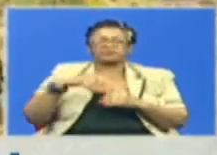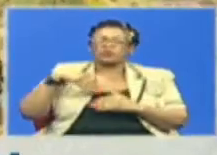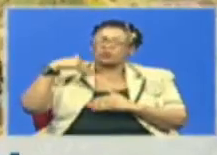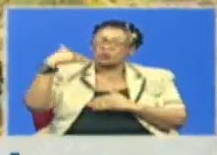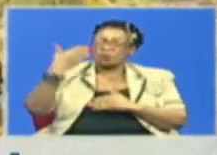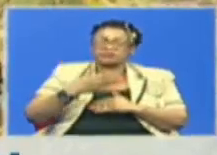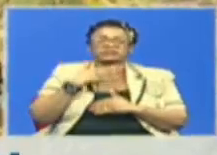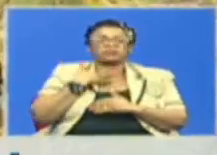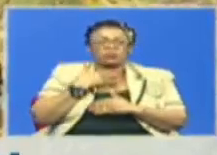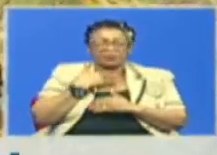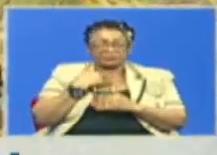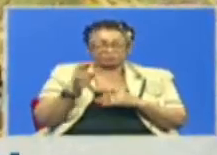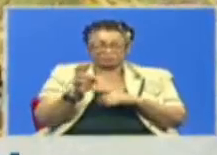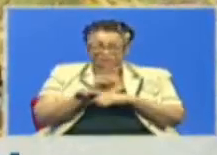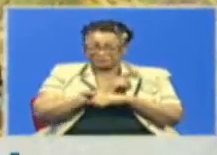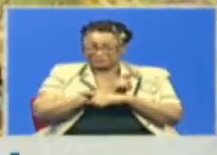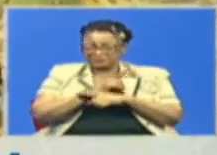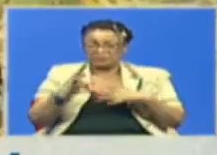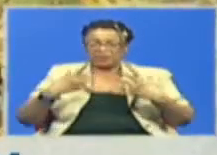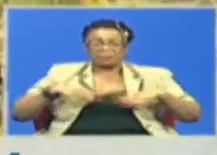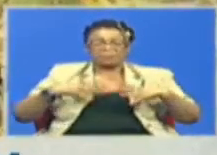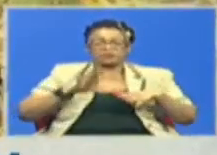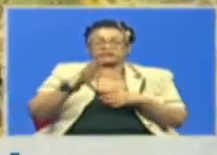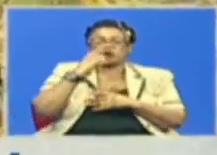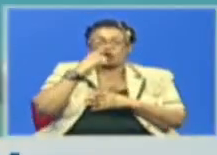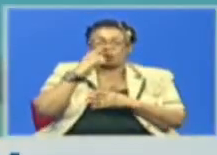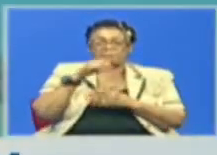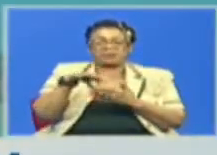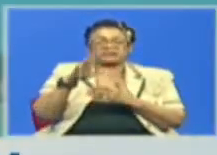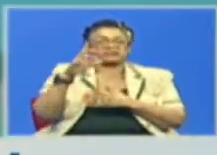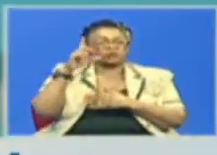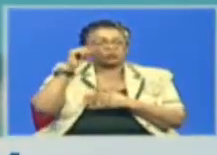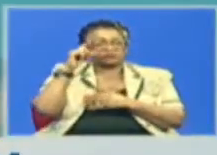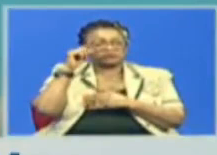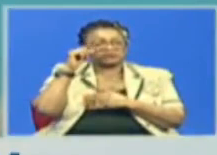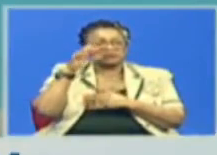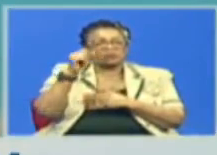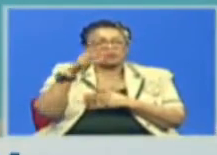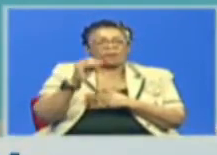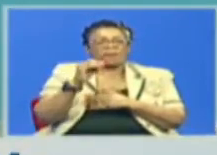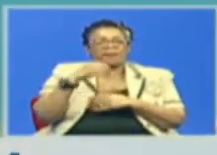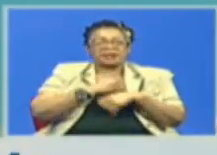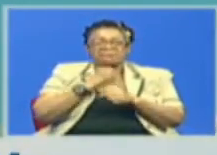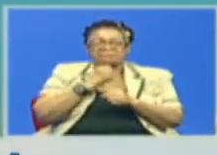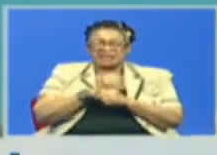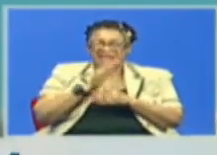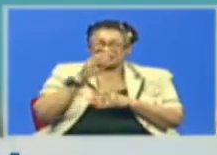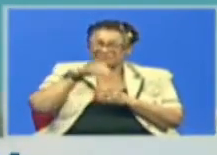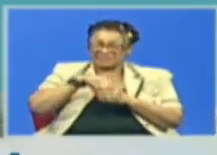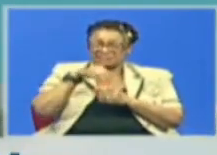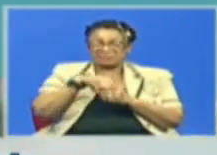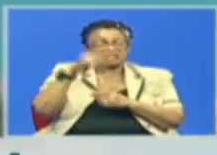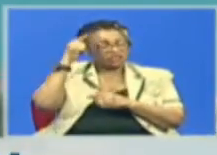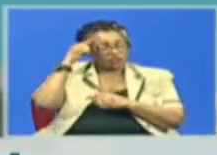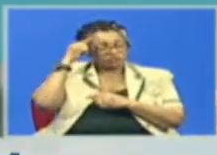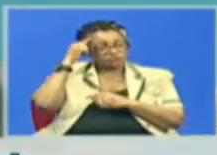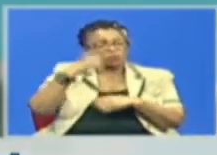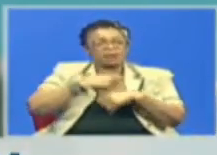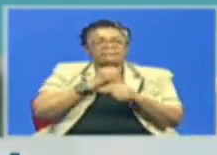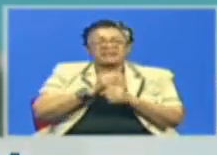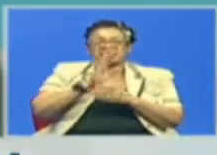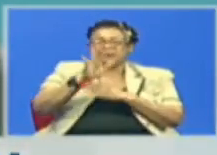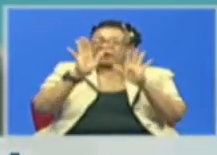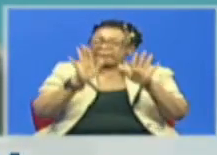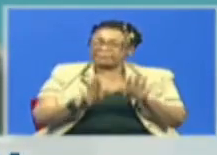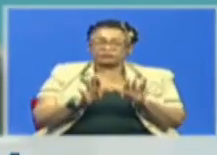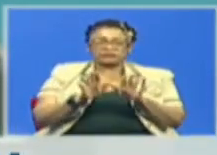being of service to the people in his home ground at the coast. So he made an investment that he thought would make him more useful